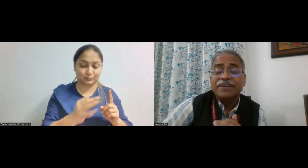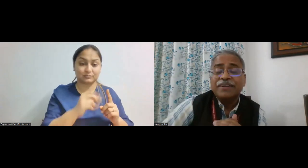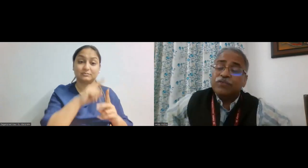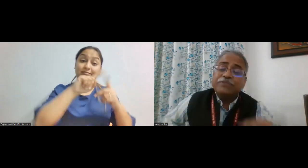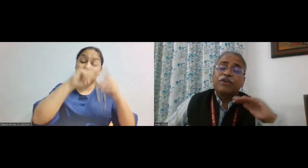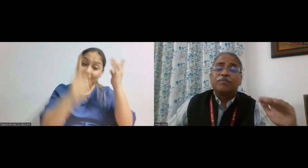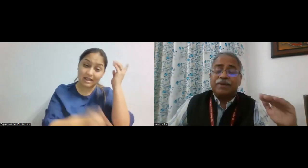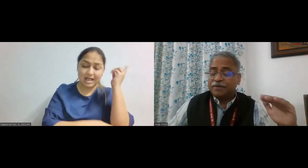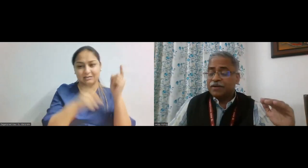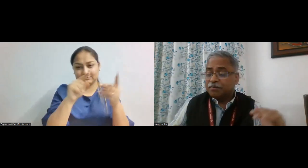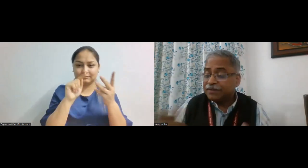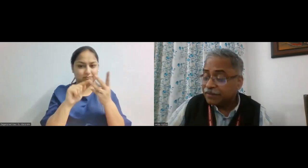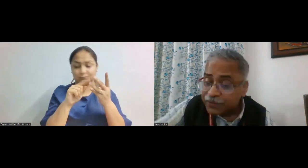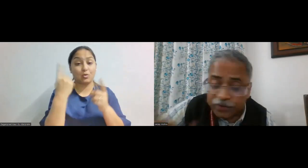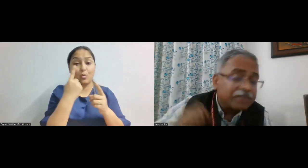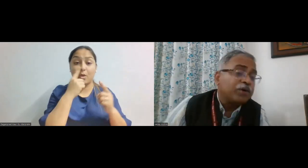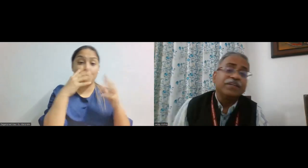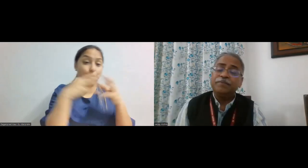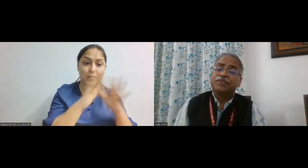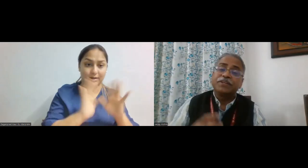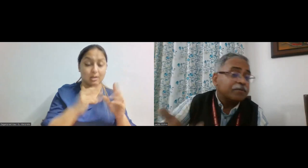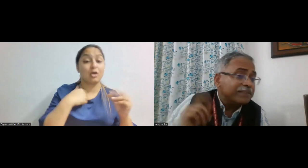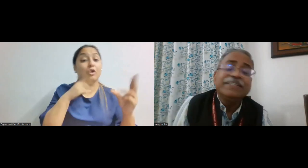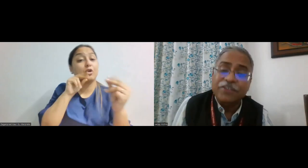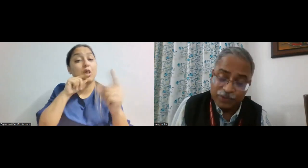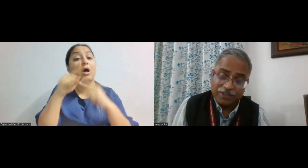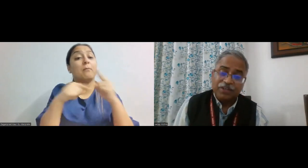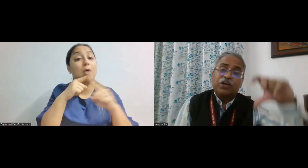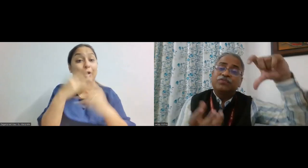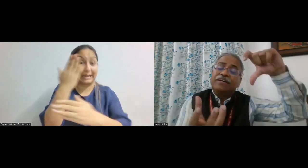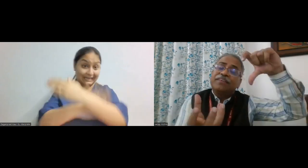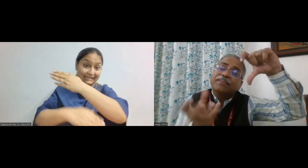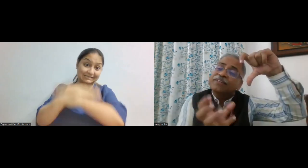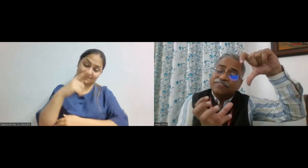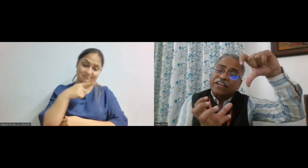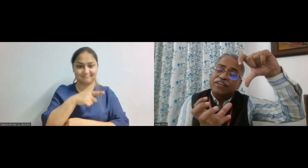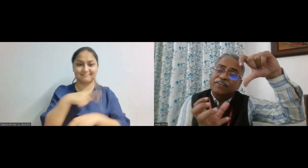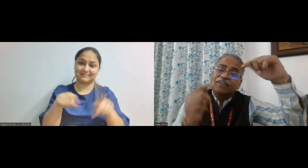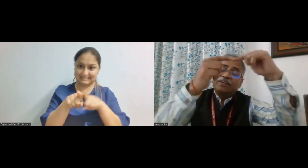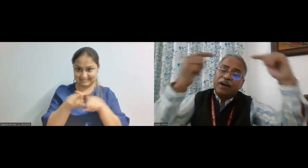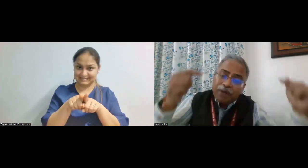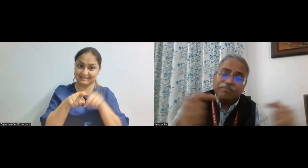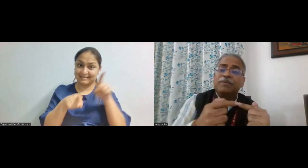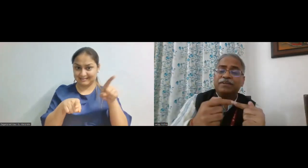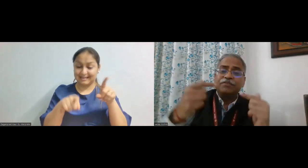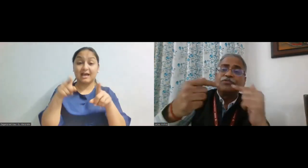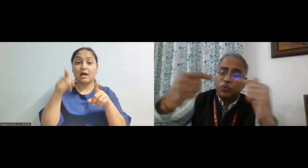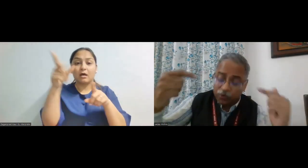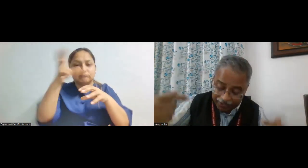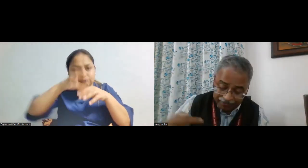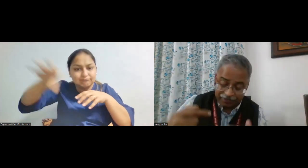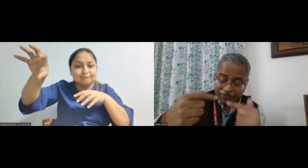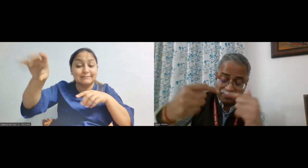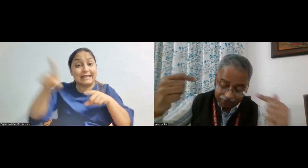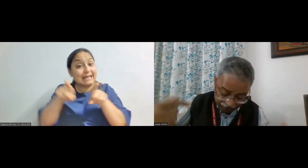that, although not only for women, but we were talking about the disability as well. Now, that is another section that among women, if you